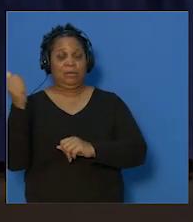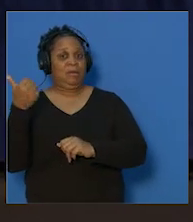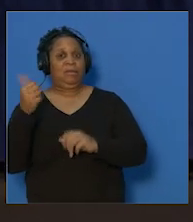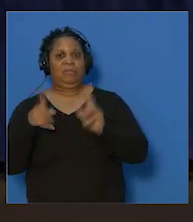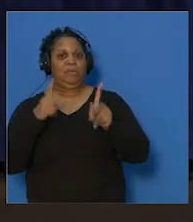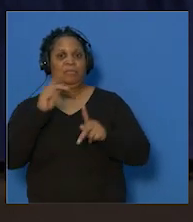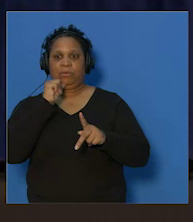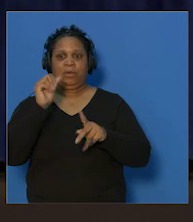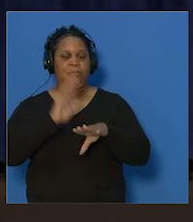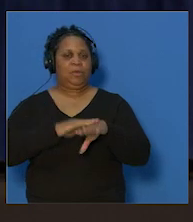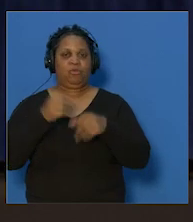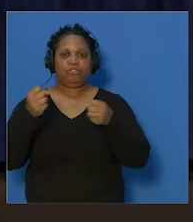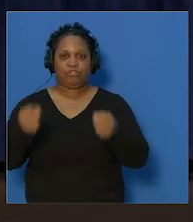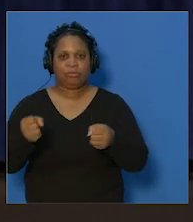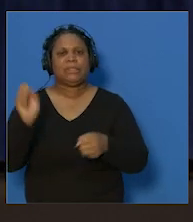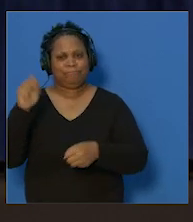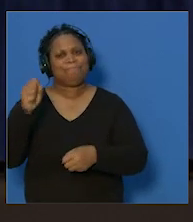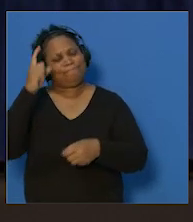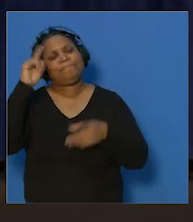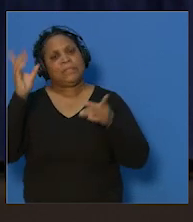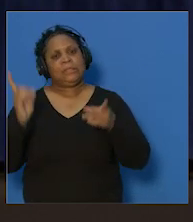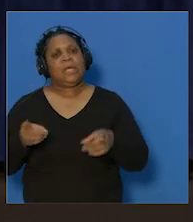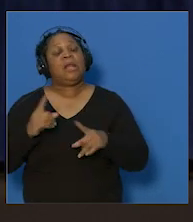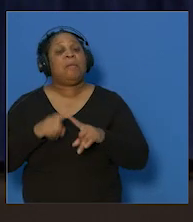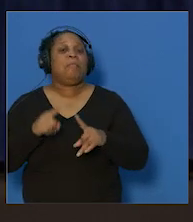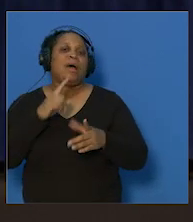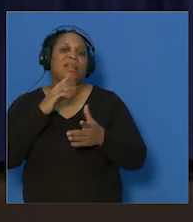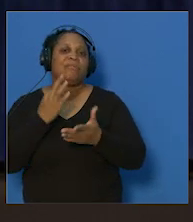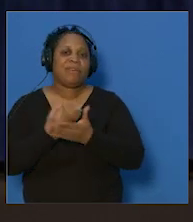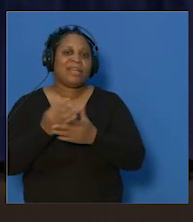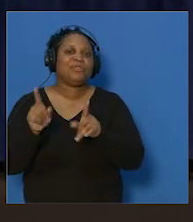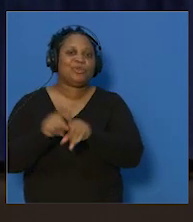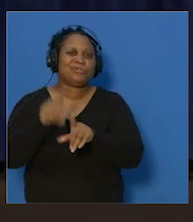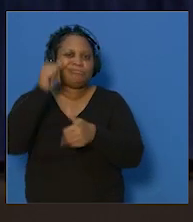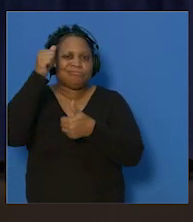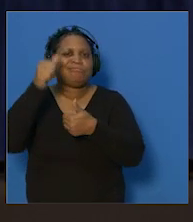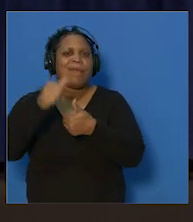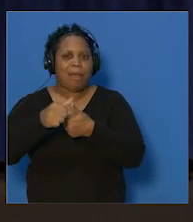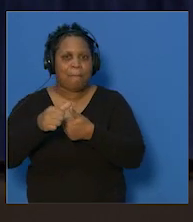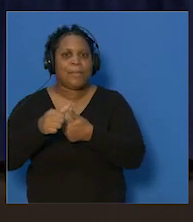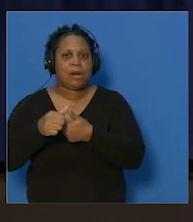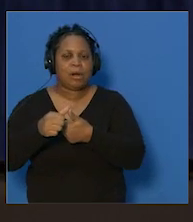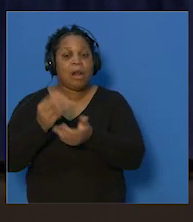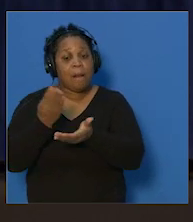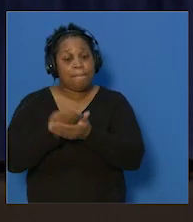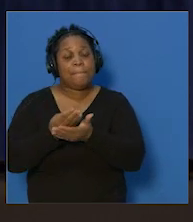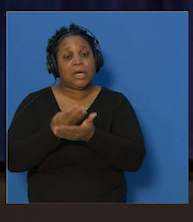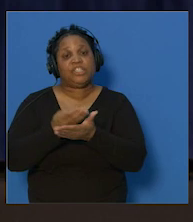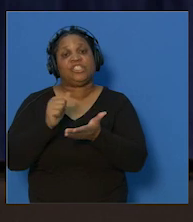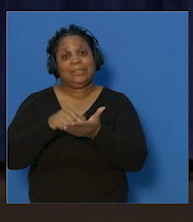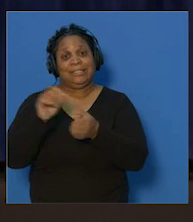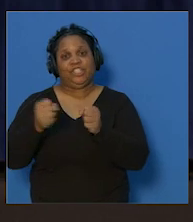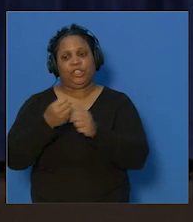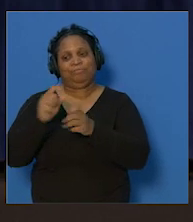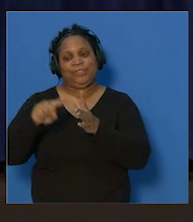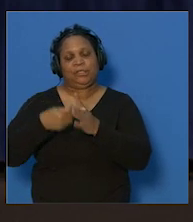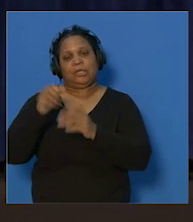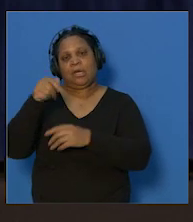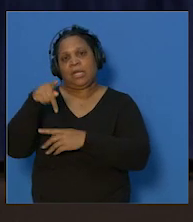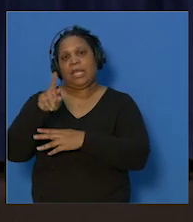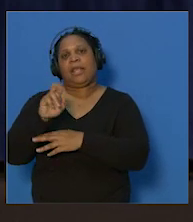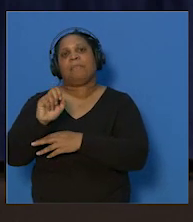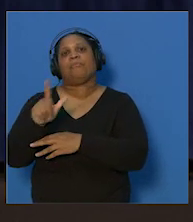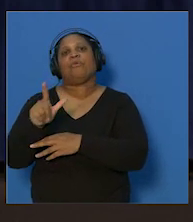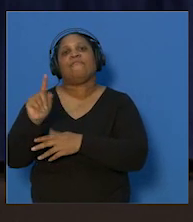out on the street. So that was the decision of which we made. But the fact is, it's also important to remember that in our budget this year, which started on April 1st, there